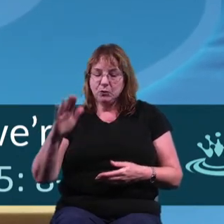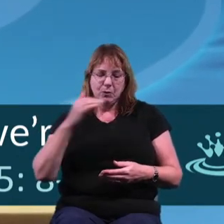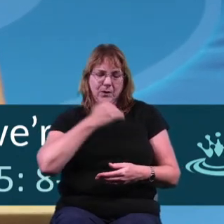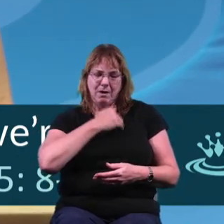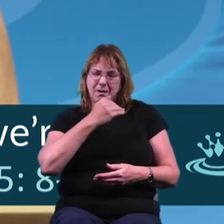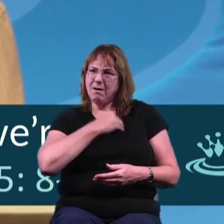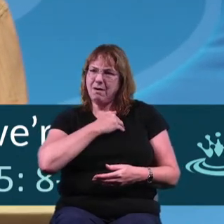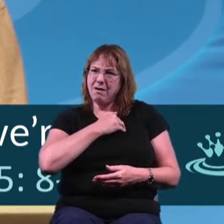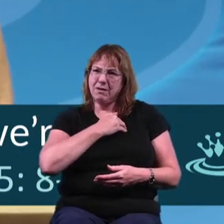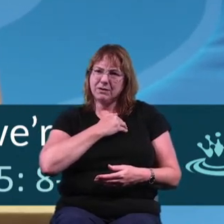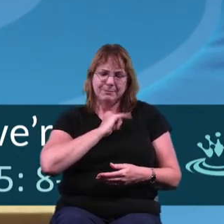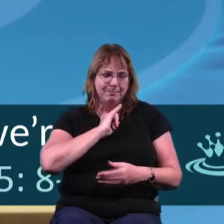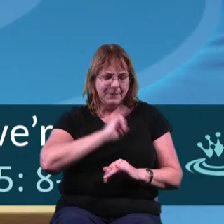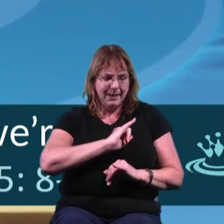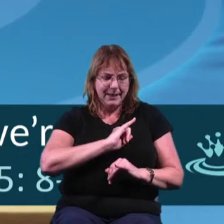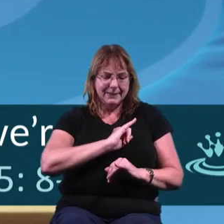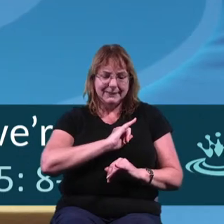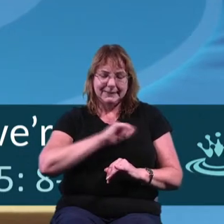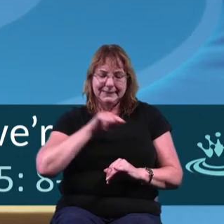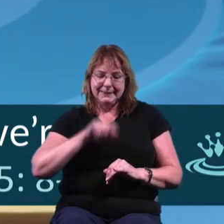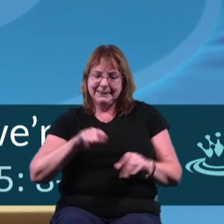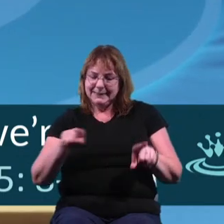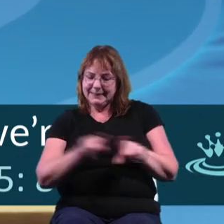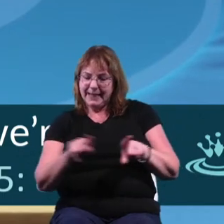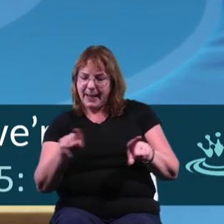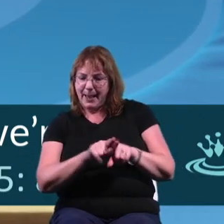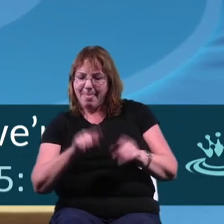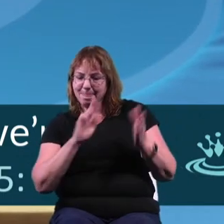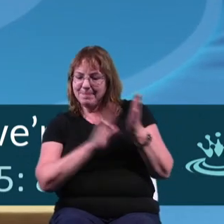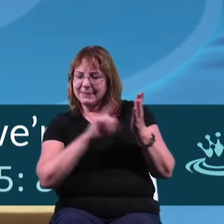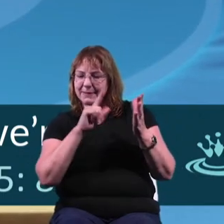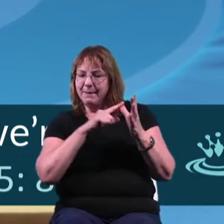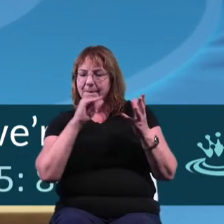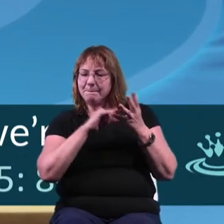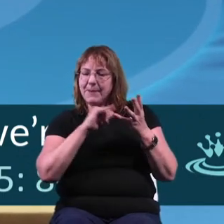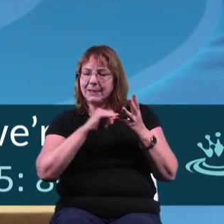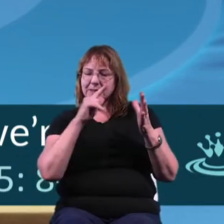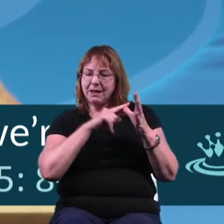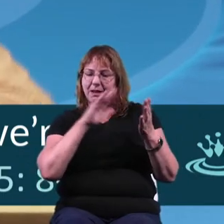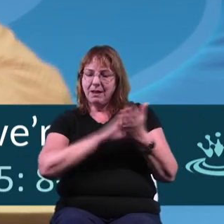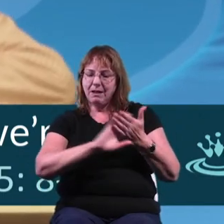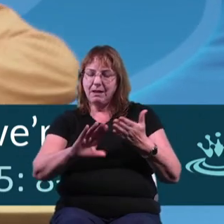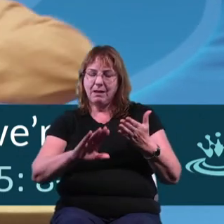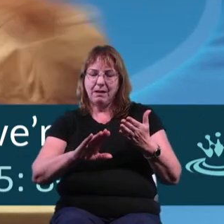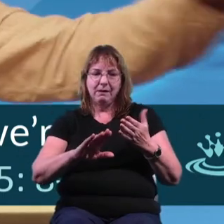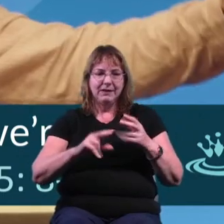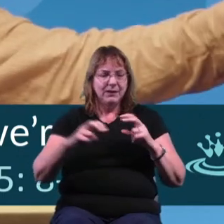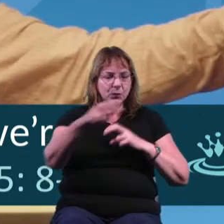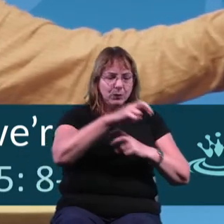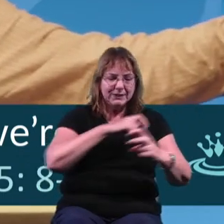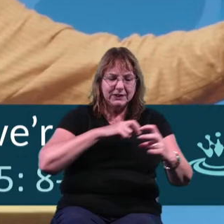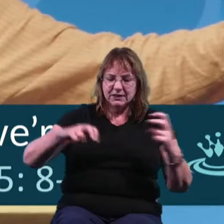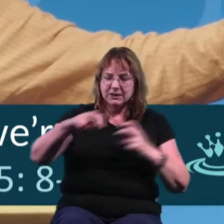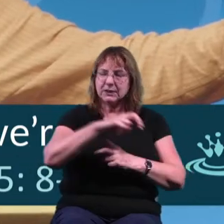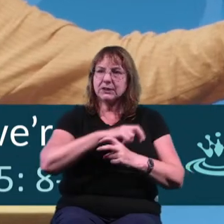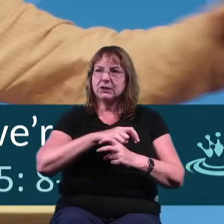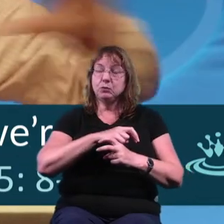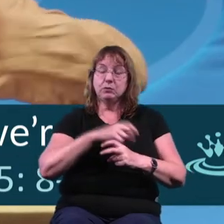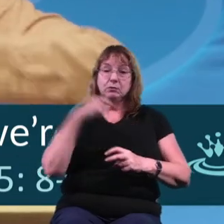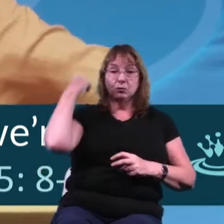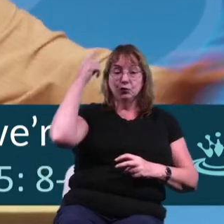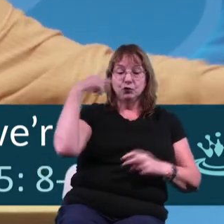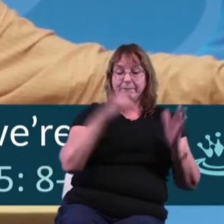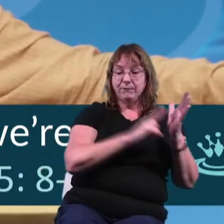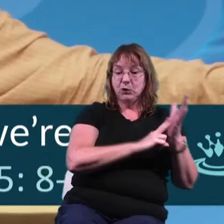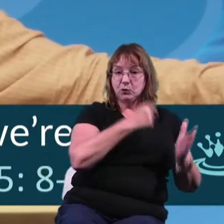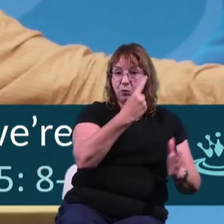as you did at Meribah, as you did that day at Massa in the wilderness. All the noise of verse 1